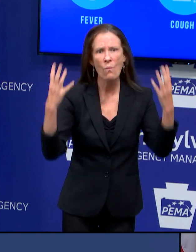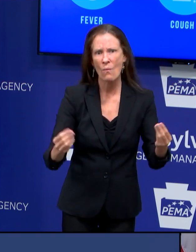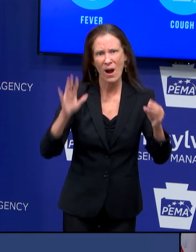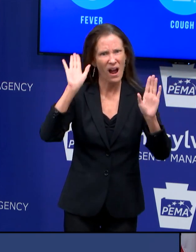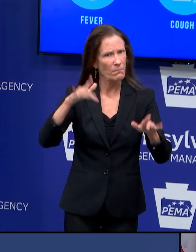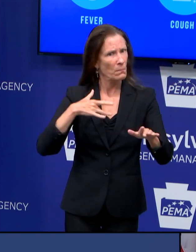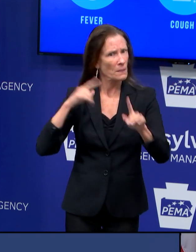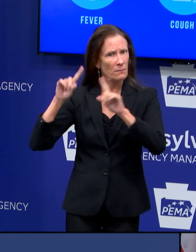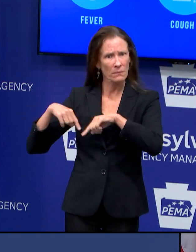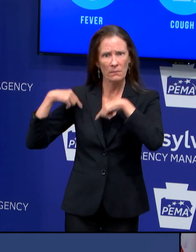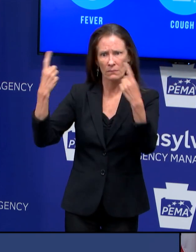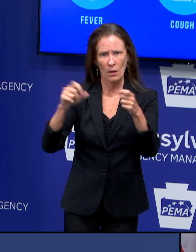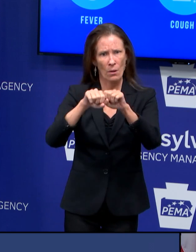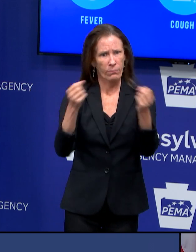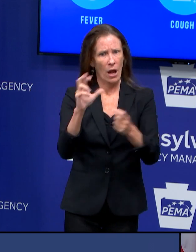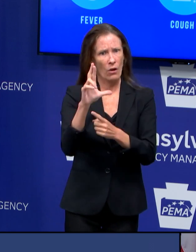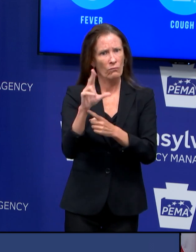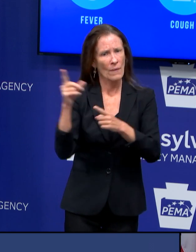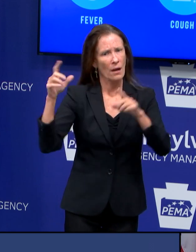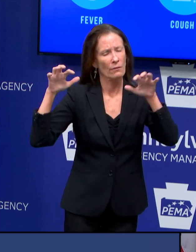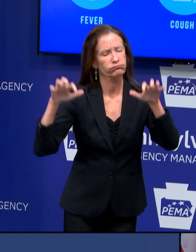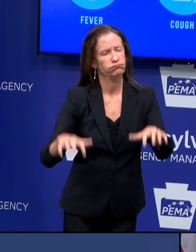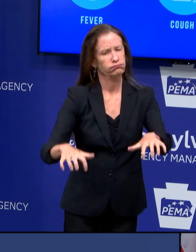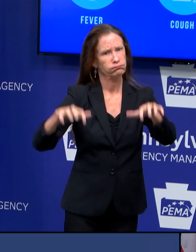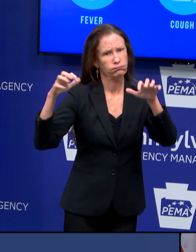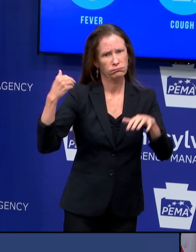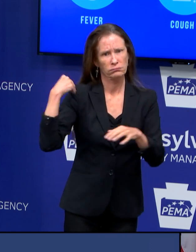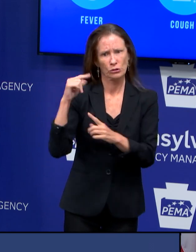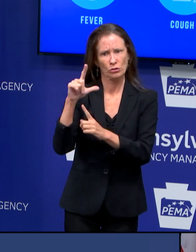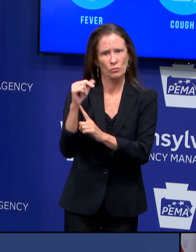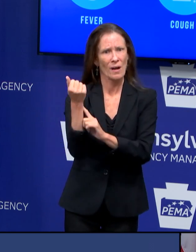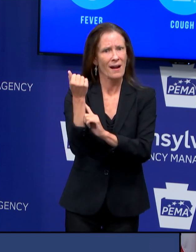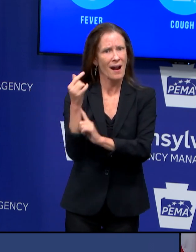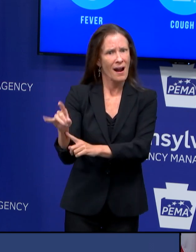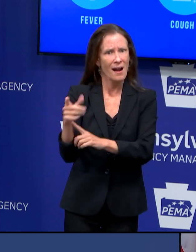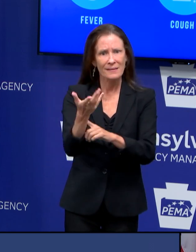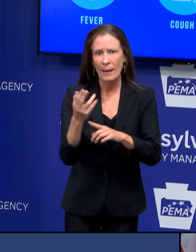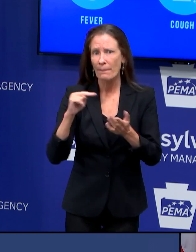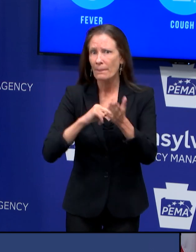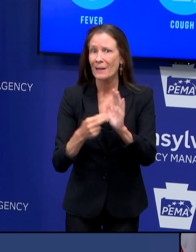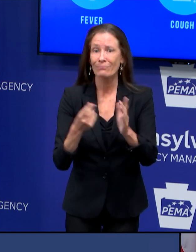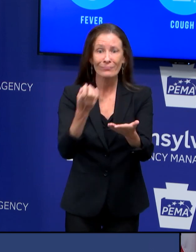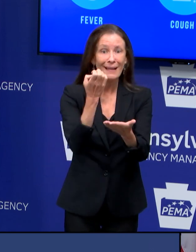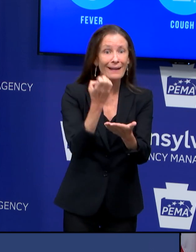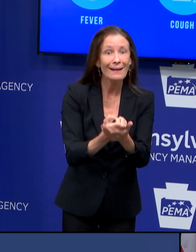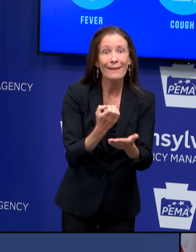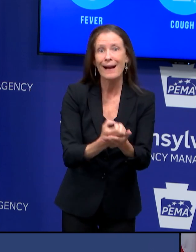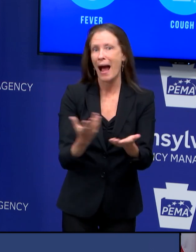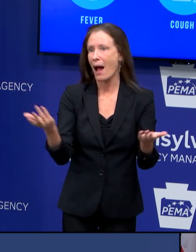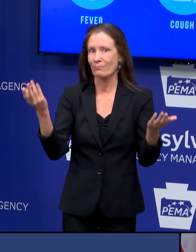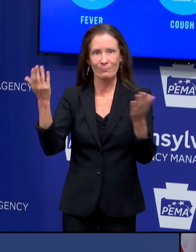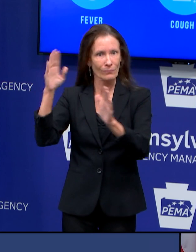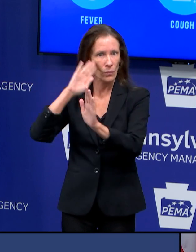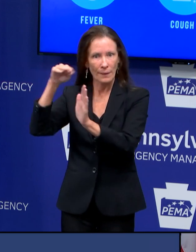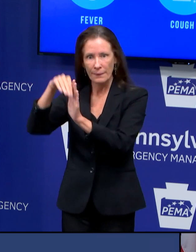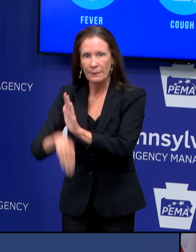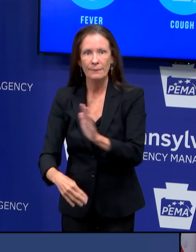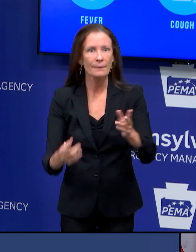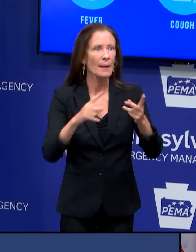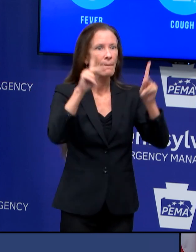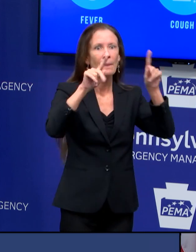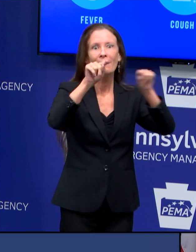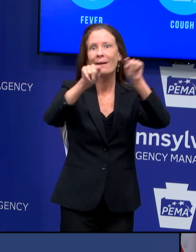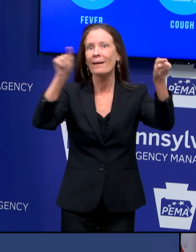that bring overwhelming physical, economic, and social change to our towns. No matter what weather we see here in Pennsylvania